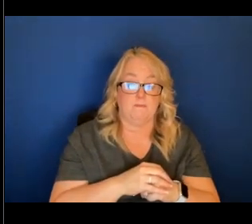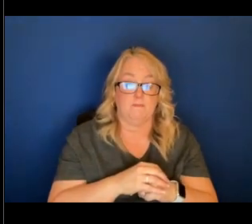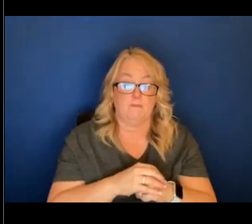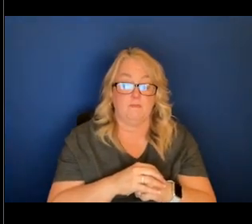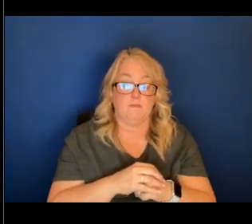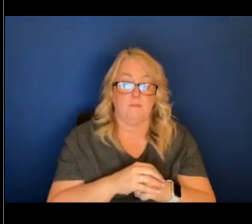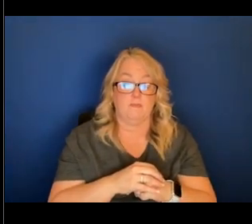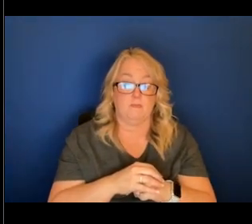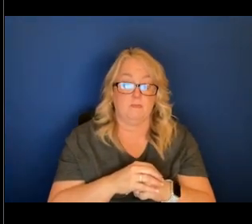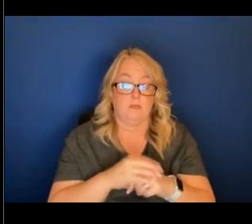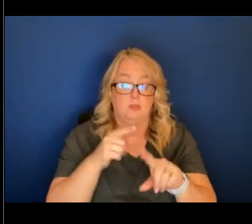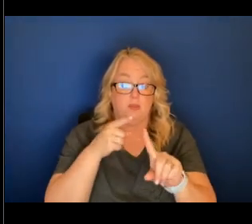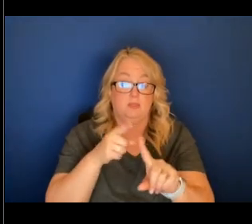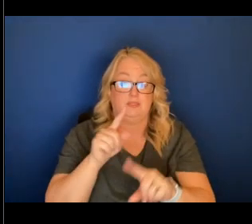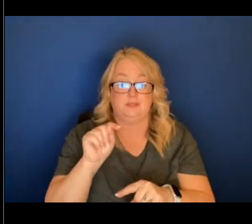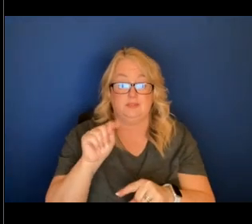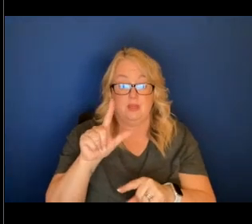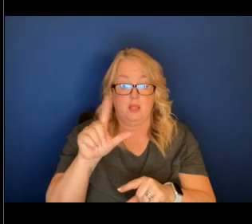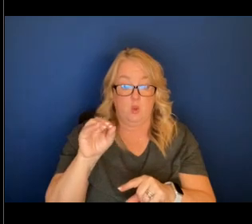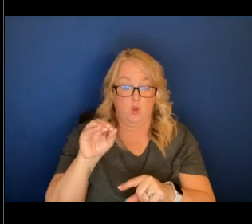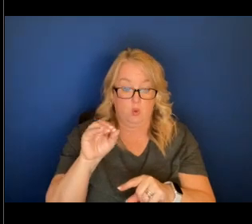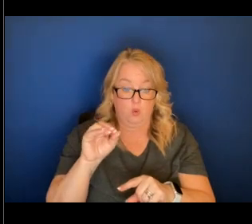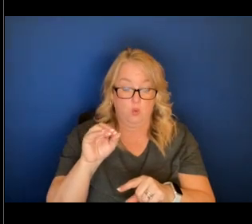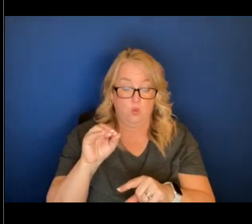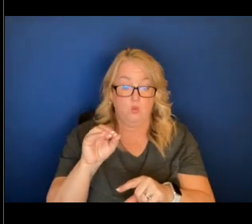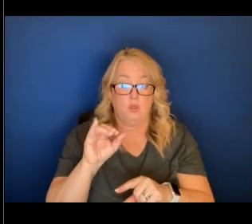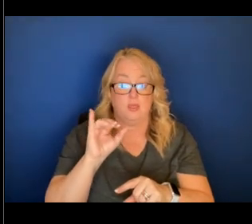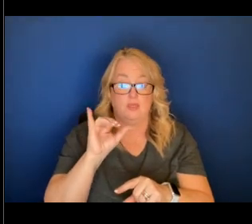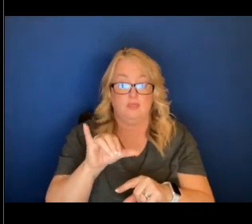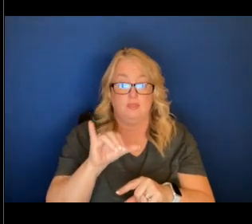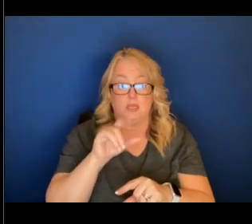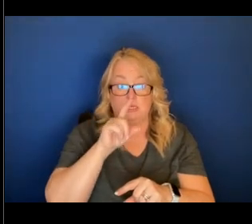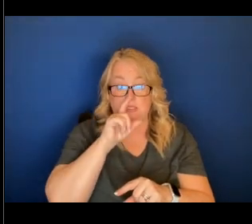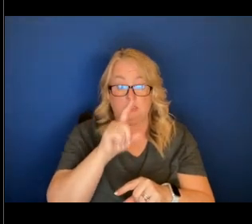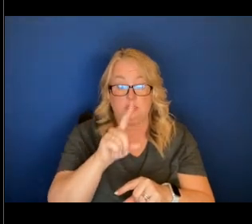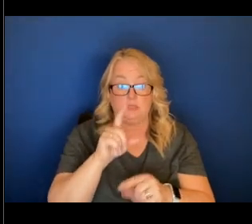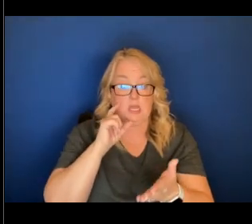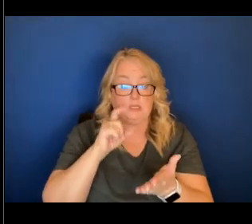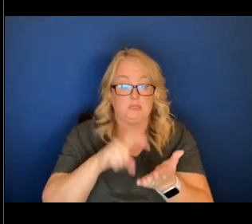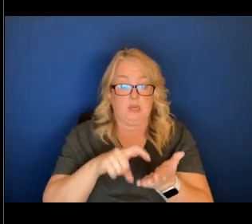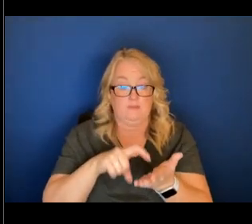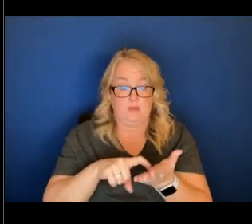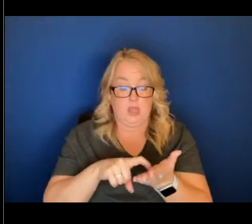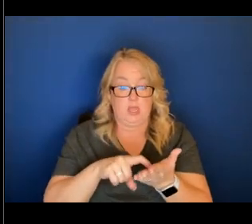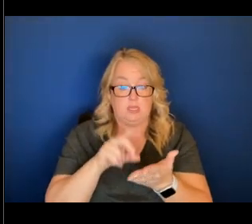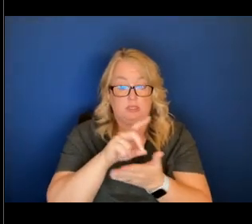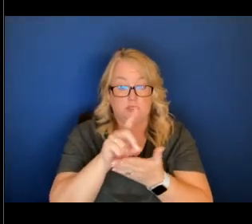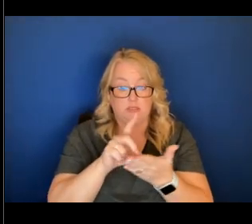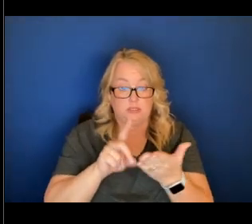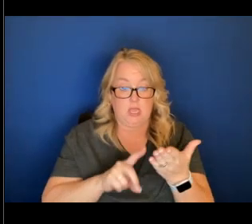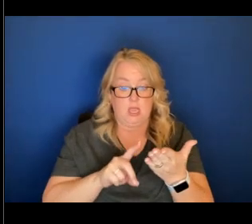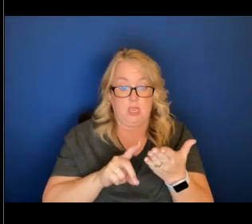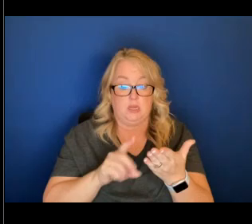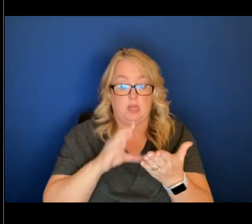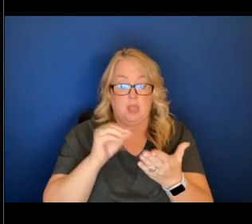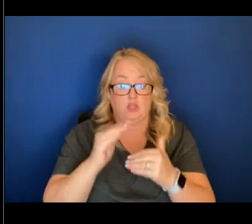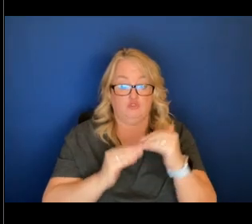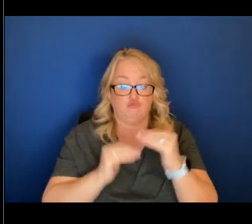objective, or TLO, is to identify the design and